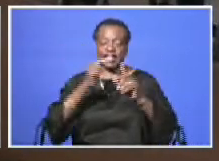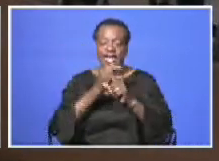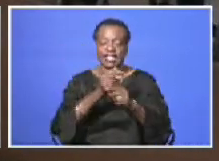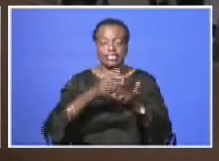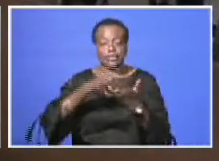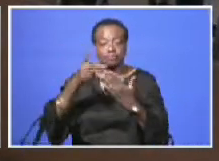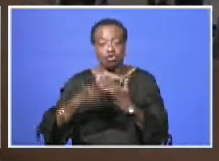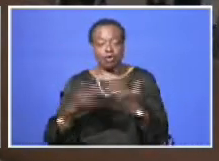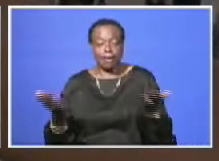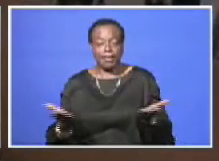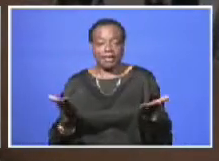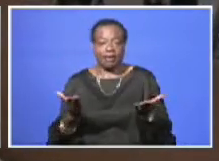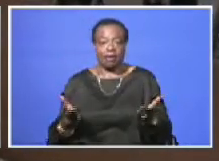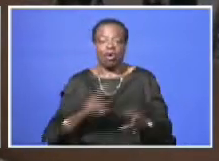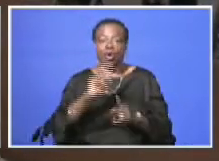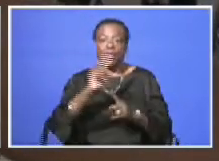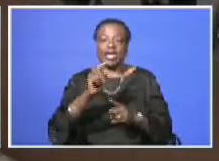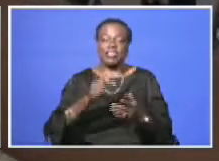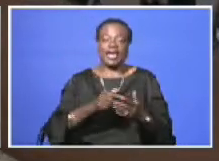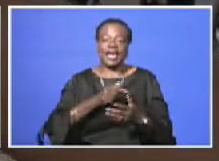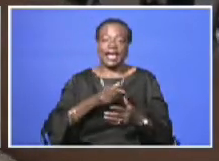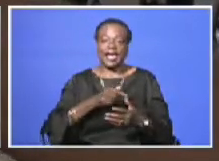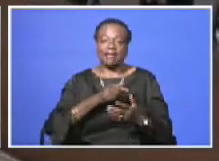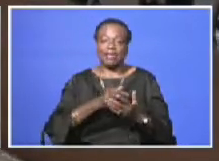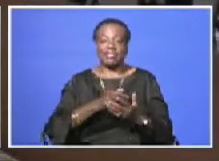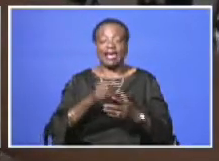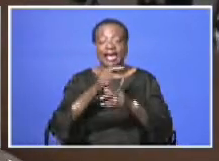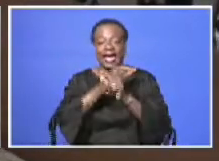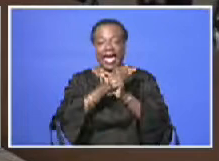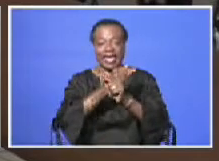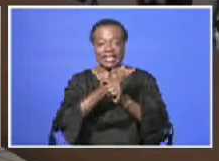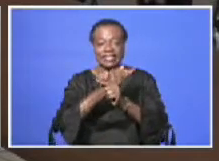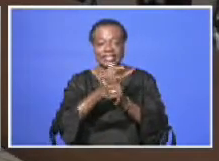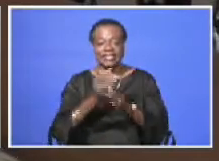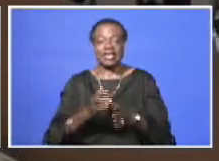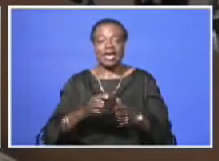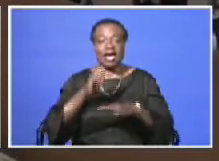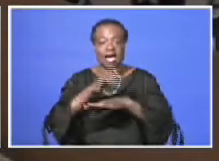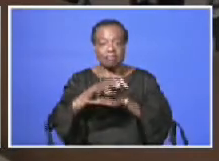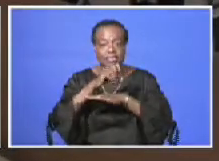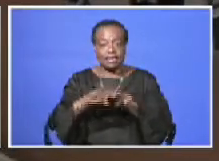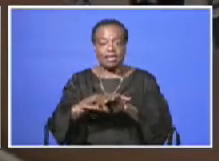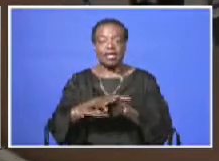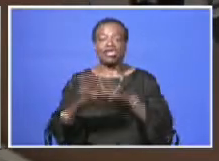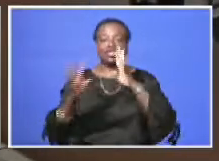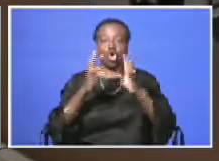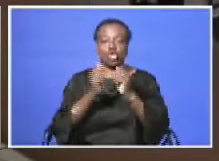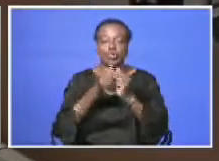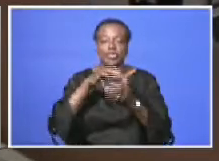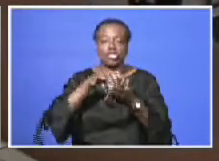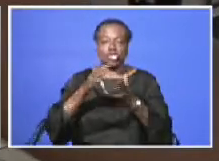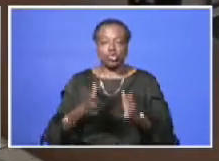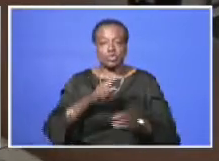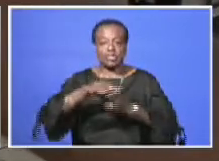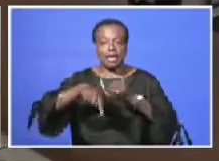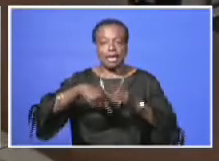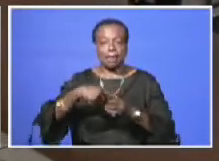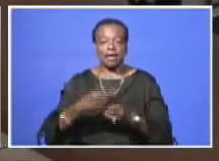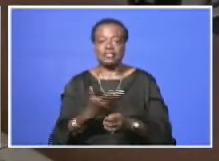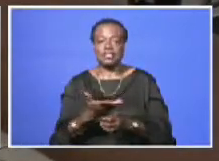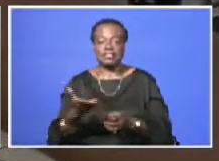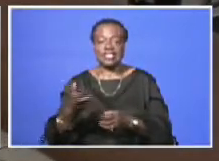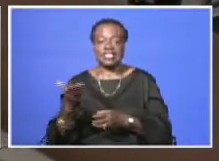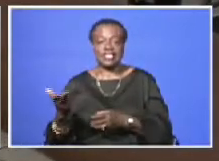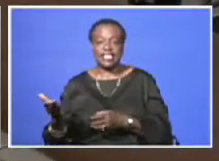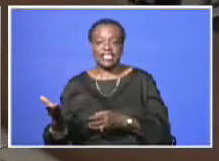also, where the guidance counselor, he goes about and he talks to the children about these things. And so the children now will, as